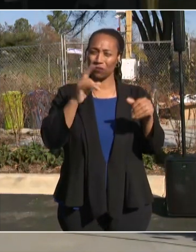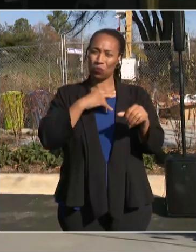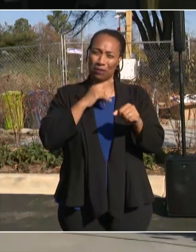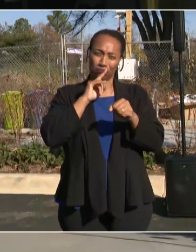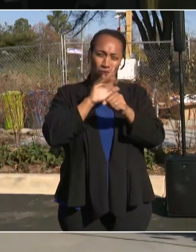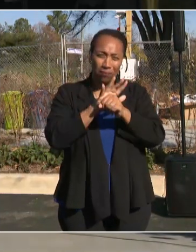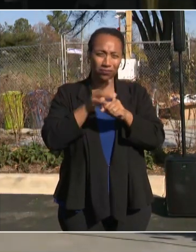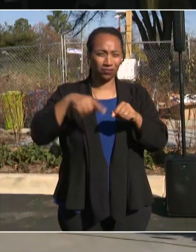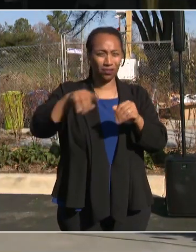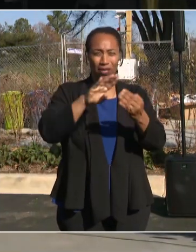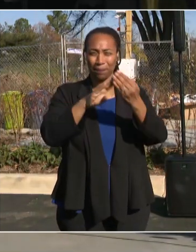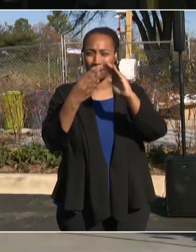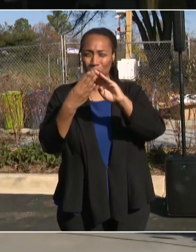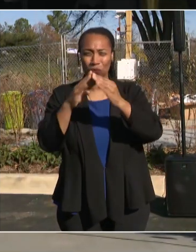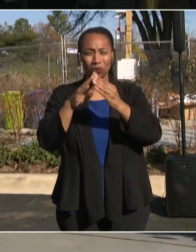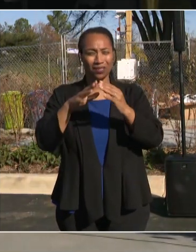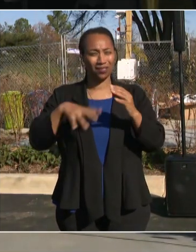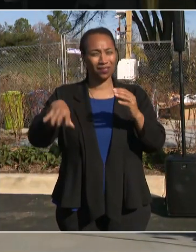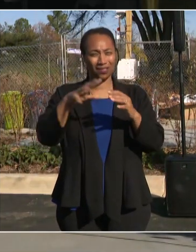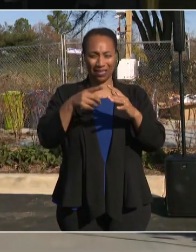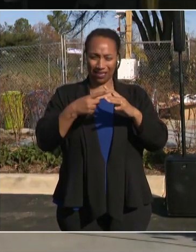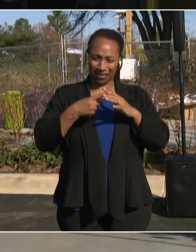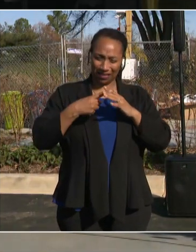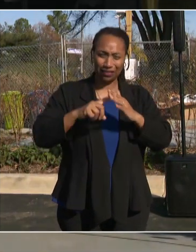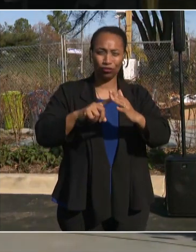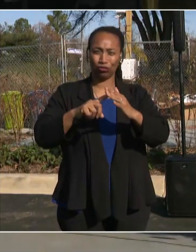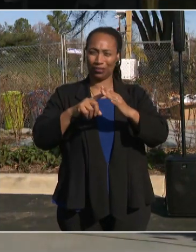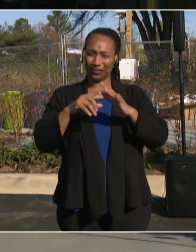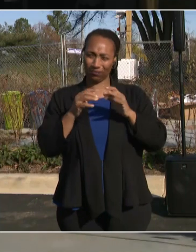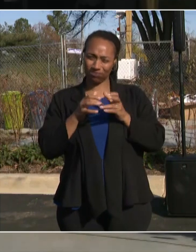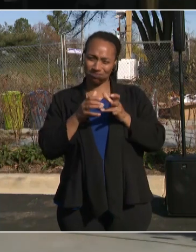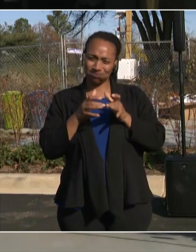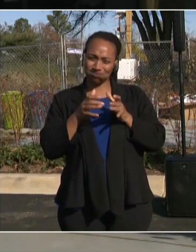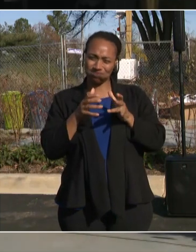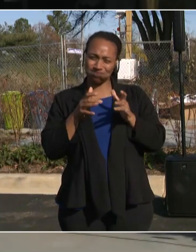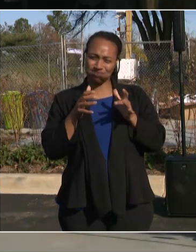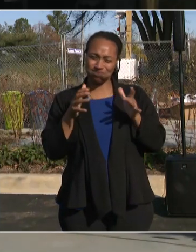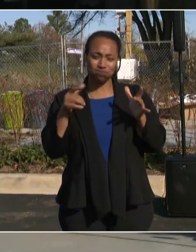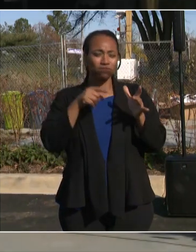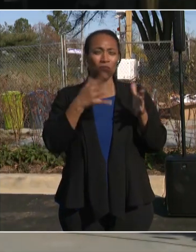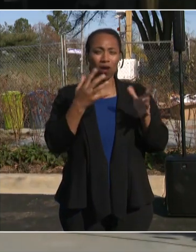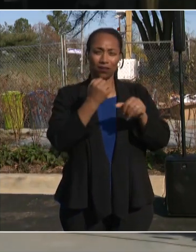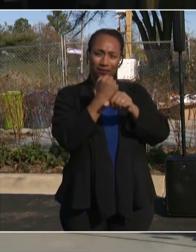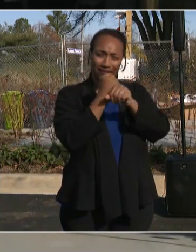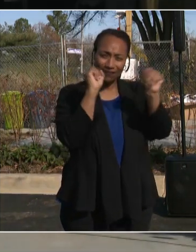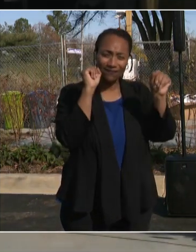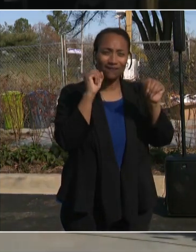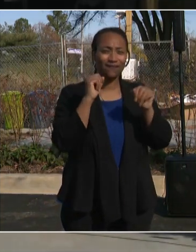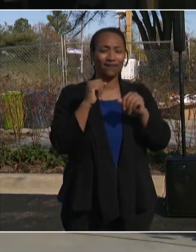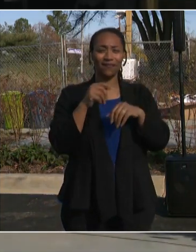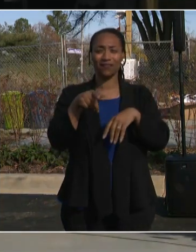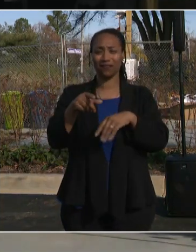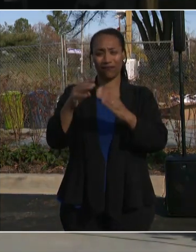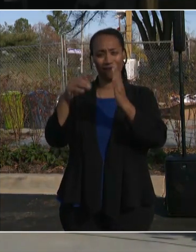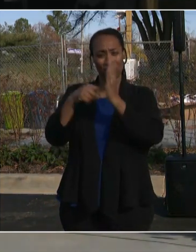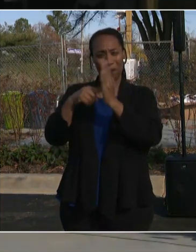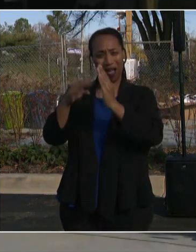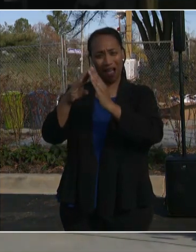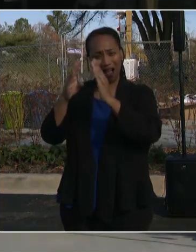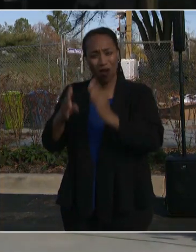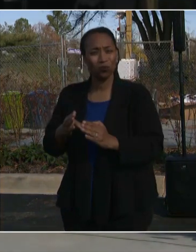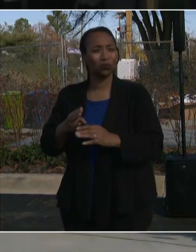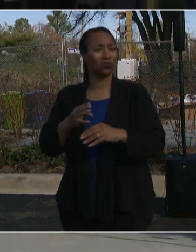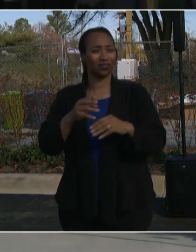return good, quality, safe, affordable housing to our deserving residents of Ward